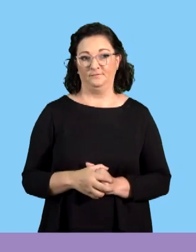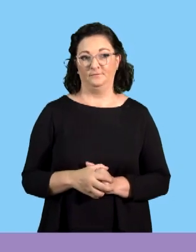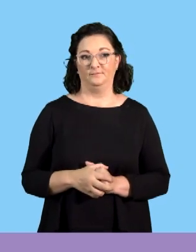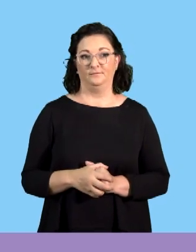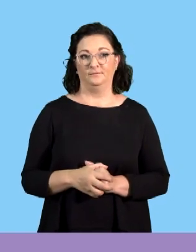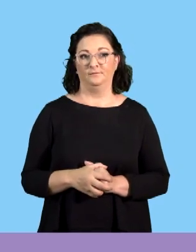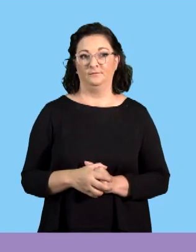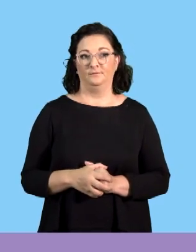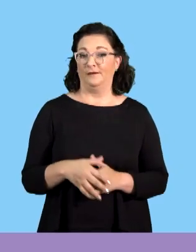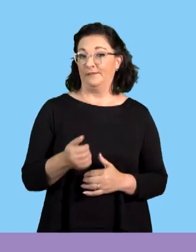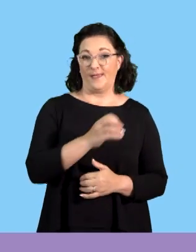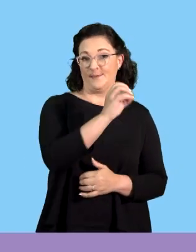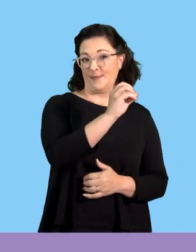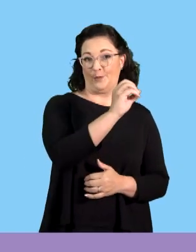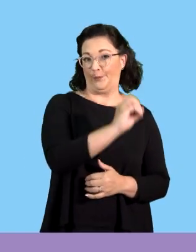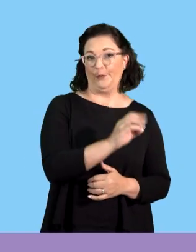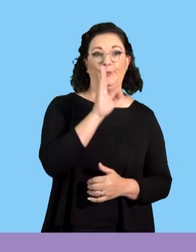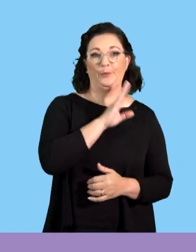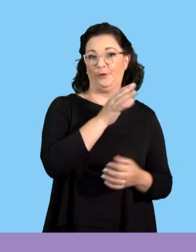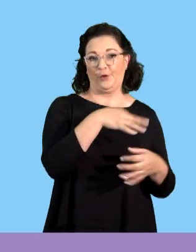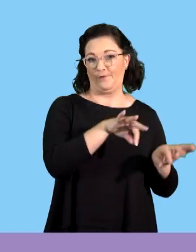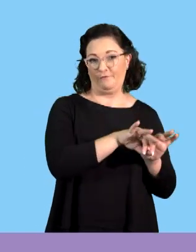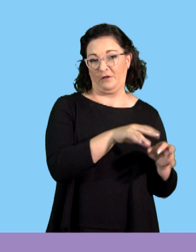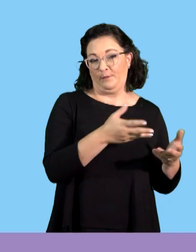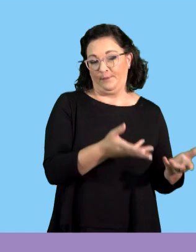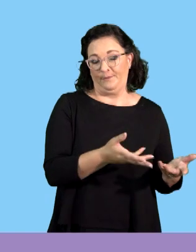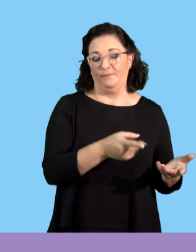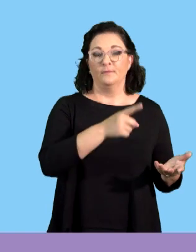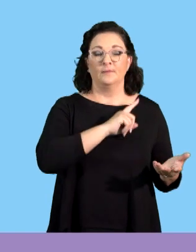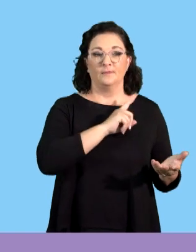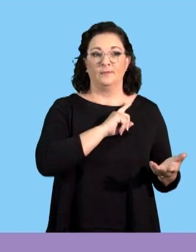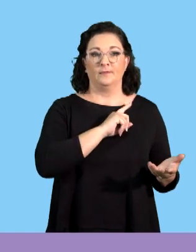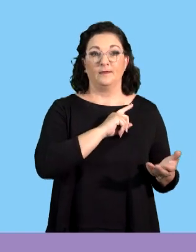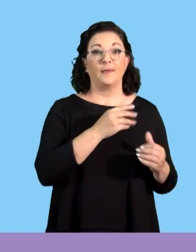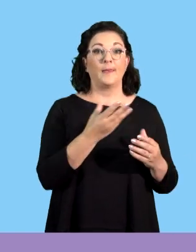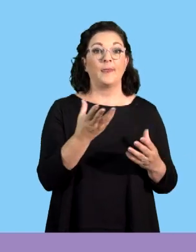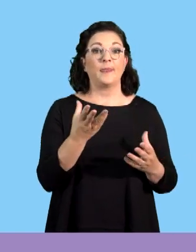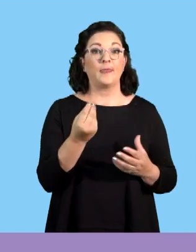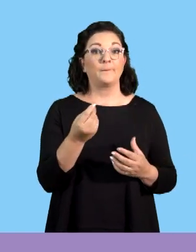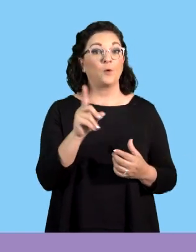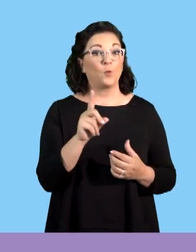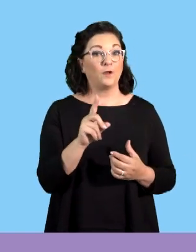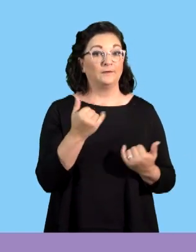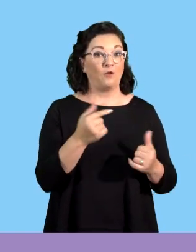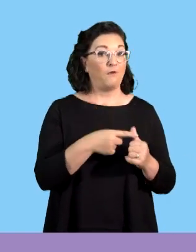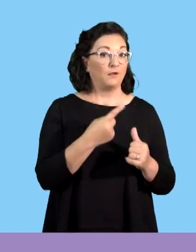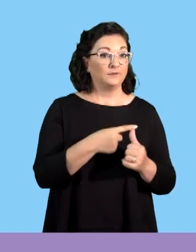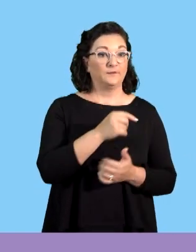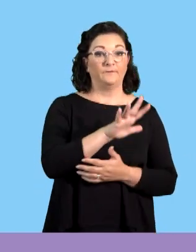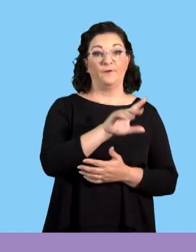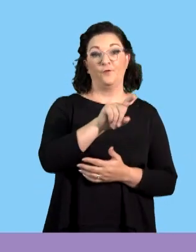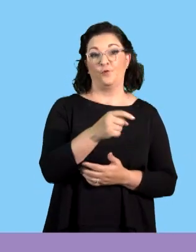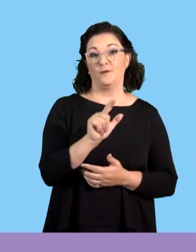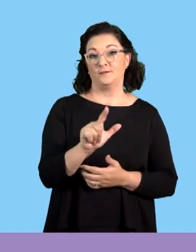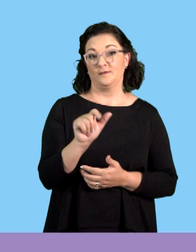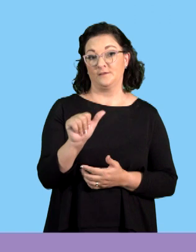5. And this is a 0, which has no value, which now means our answer